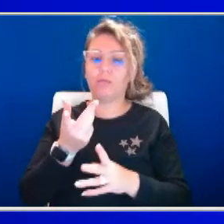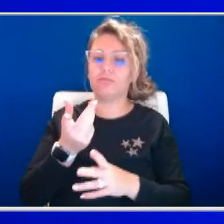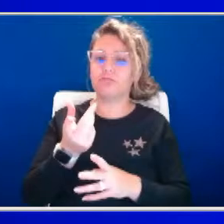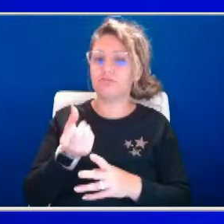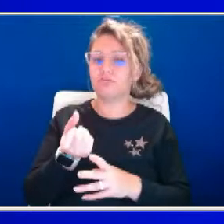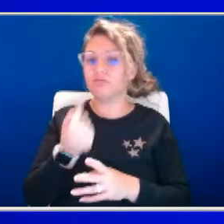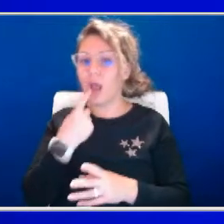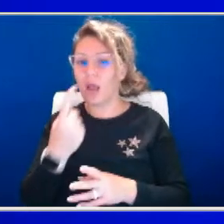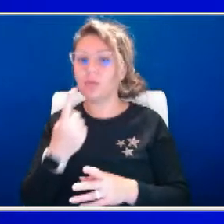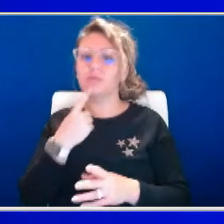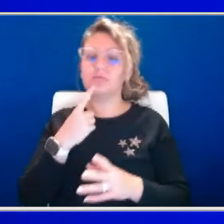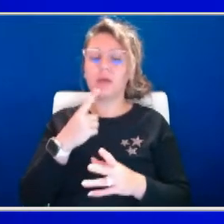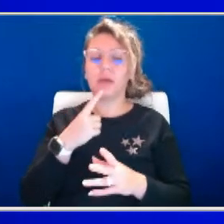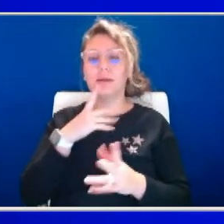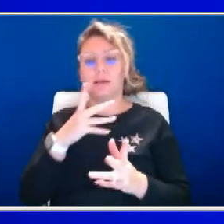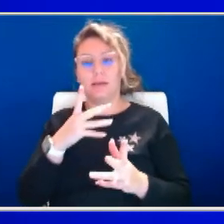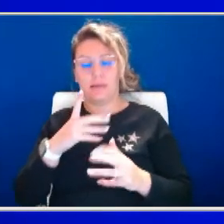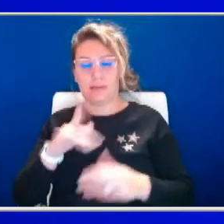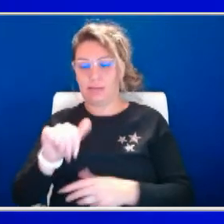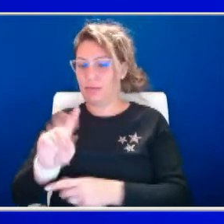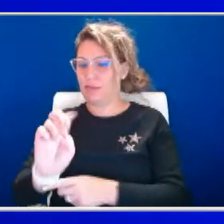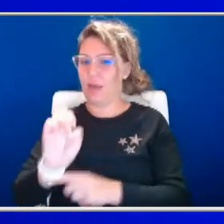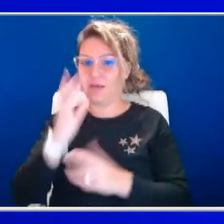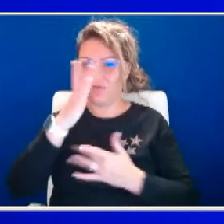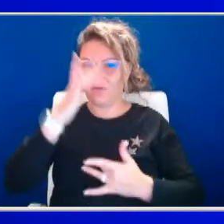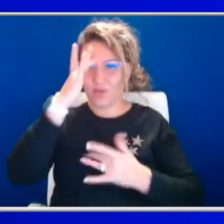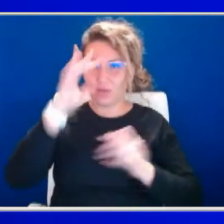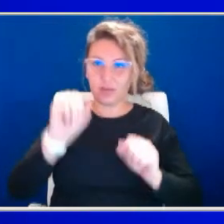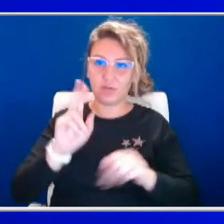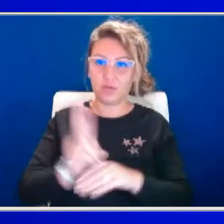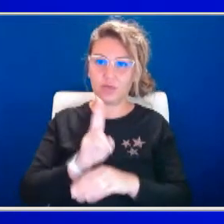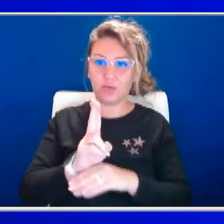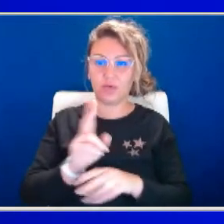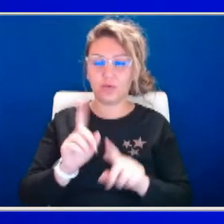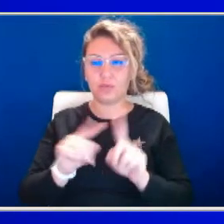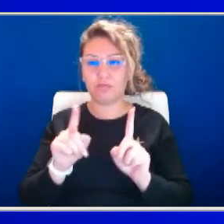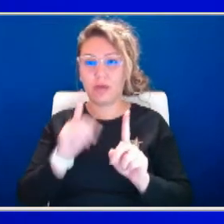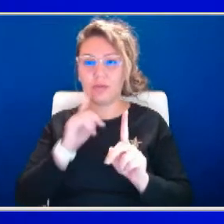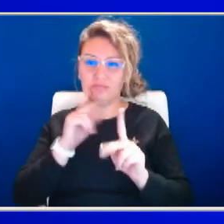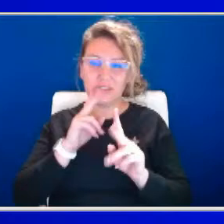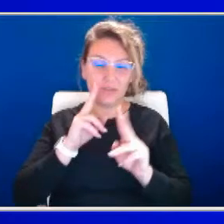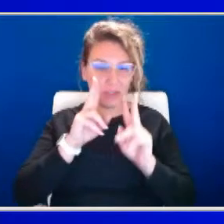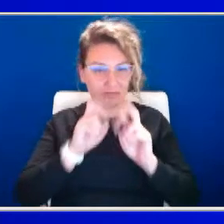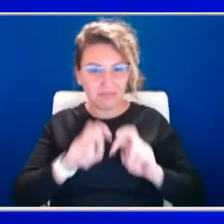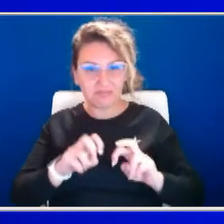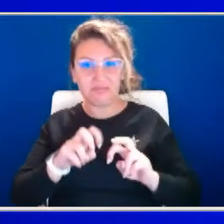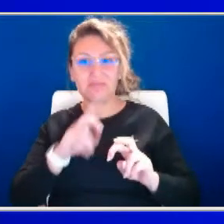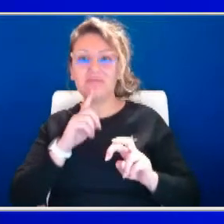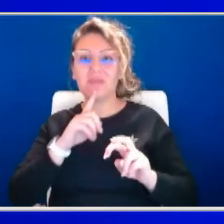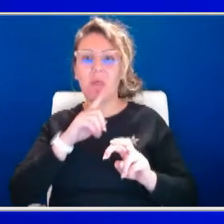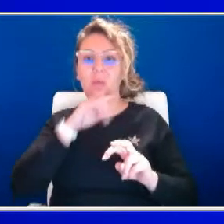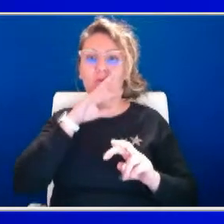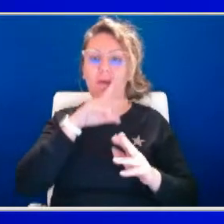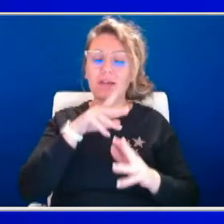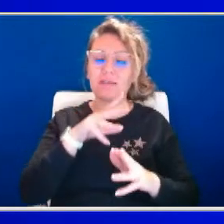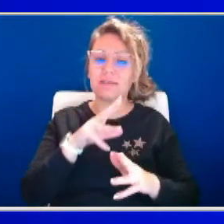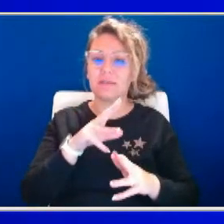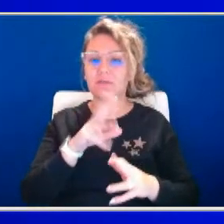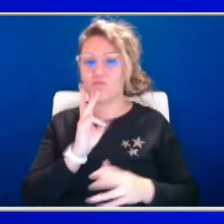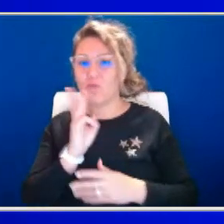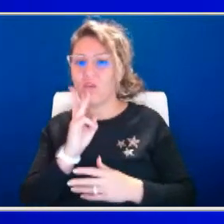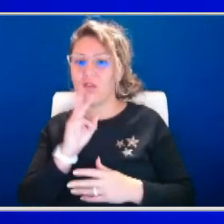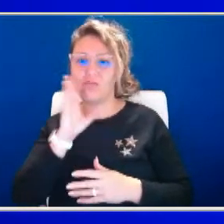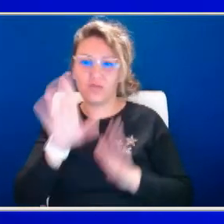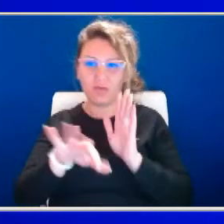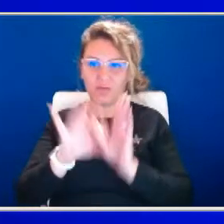live replicating virus. I think if we looked for it in our wastewater around the Midwest, I'm sure we would find it. Again, that's